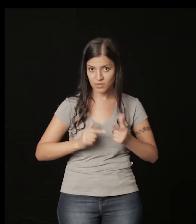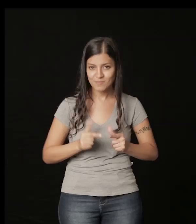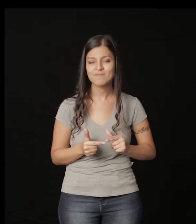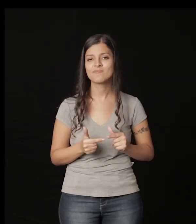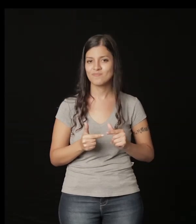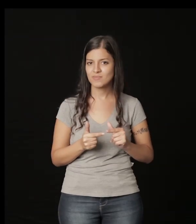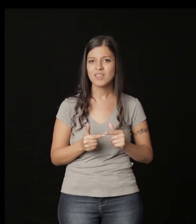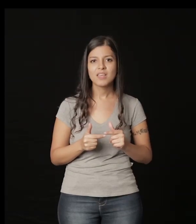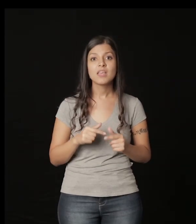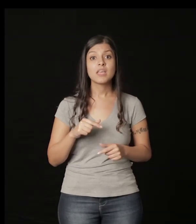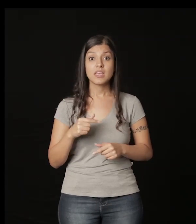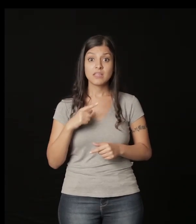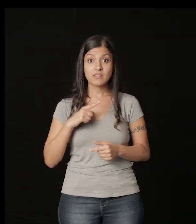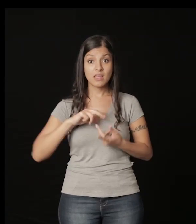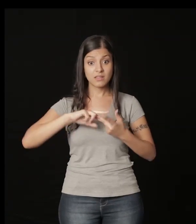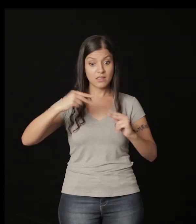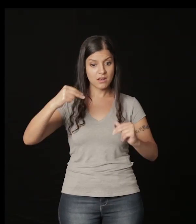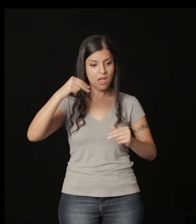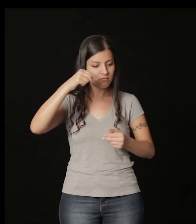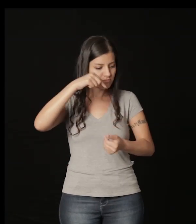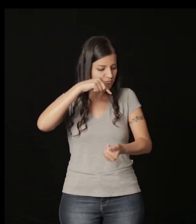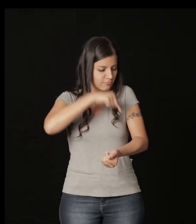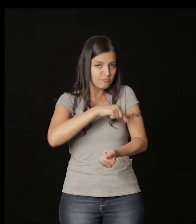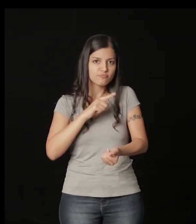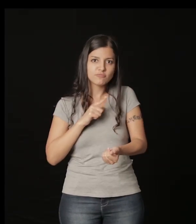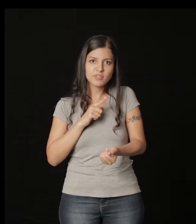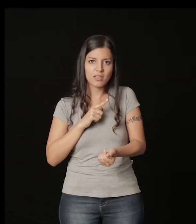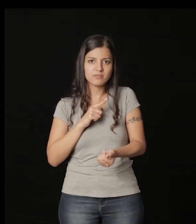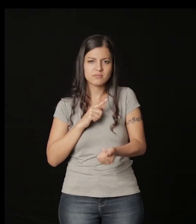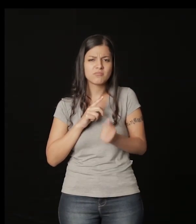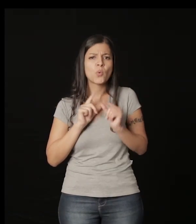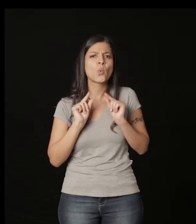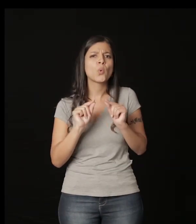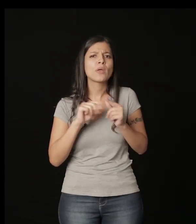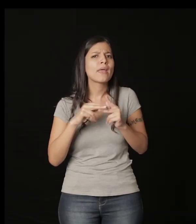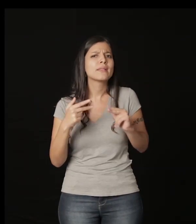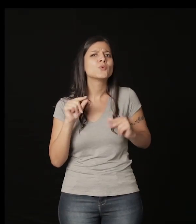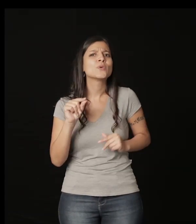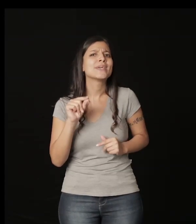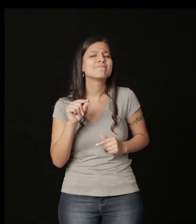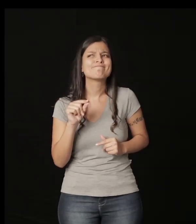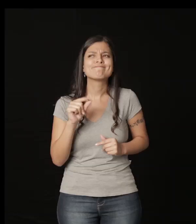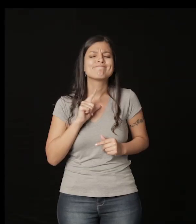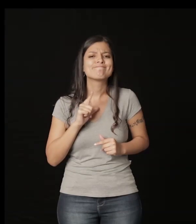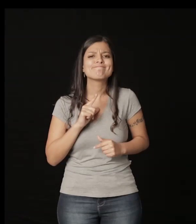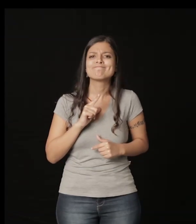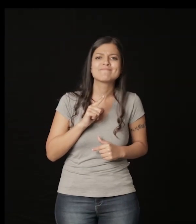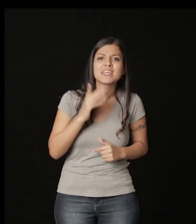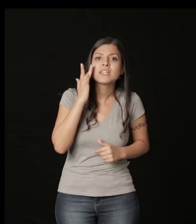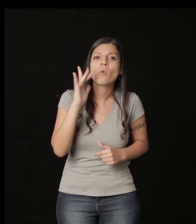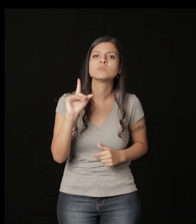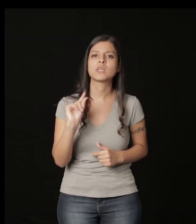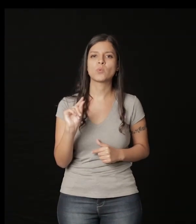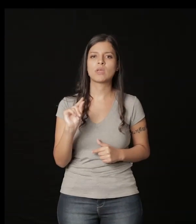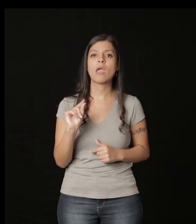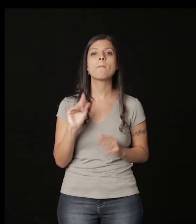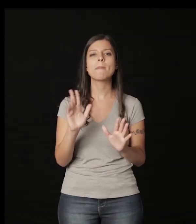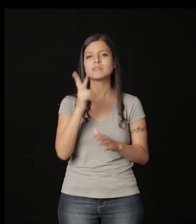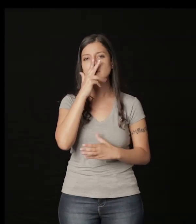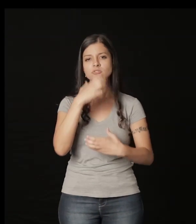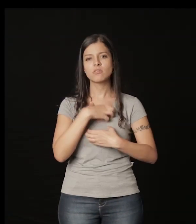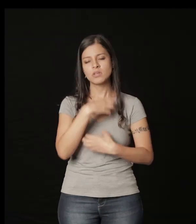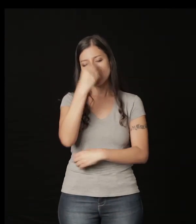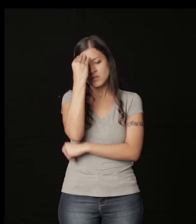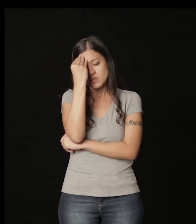just there's something in our DNA. I don't know what it is, but there was something about this just blasé act